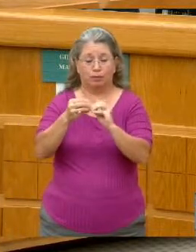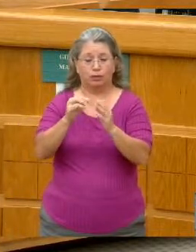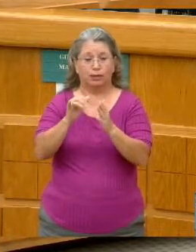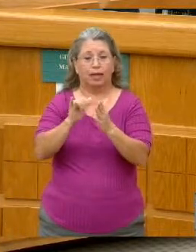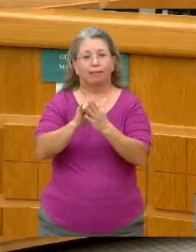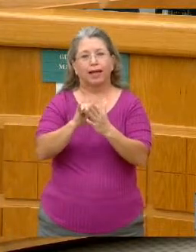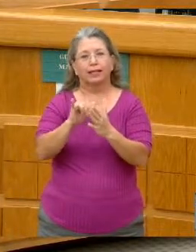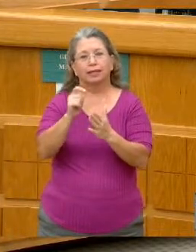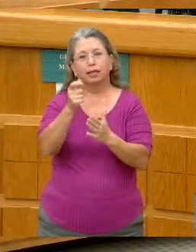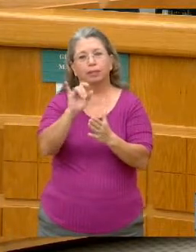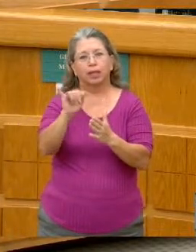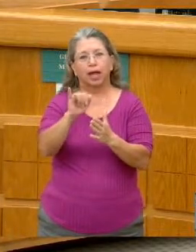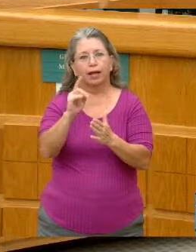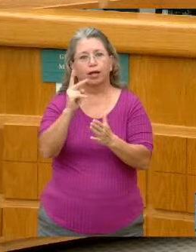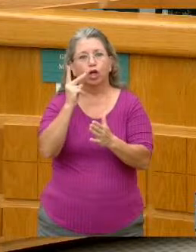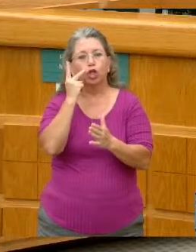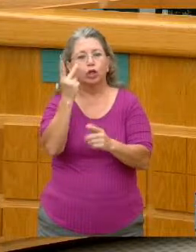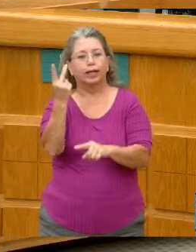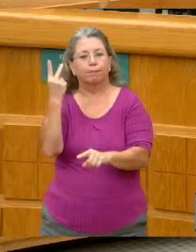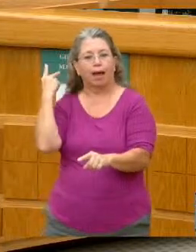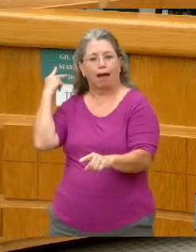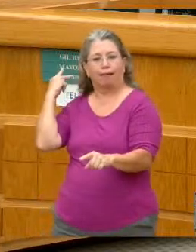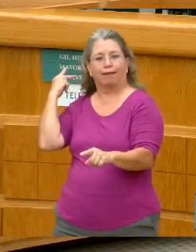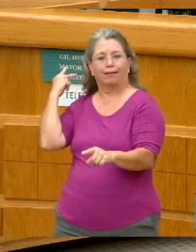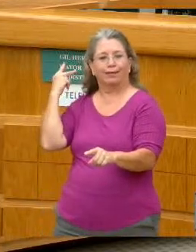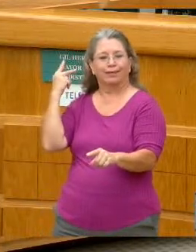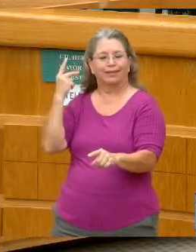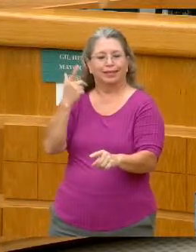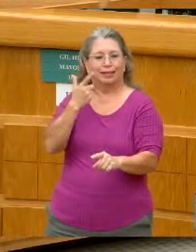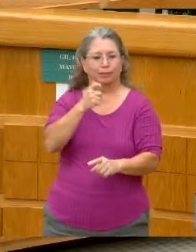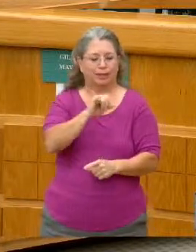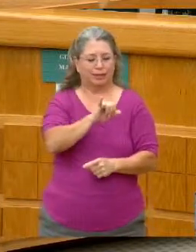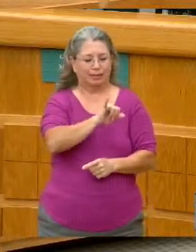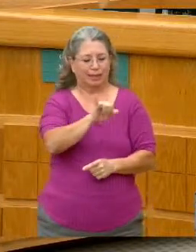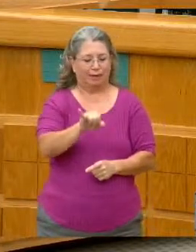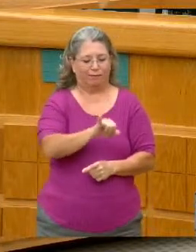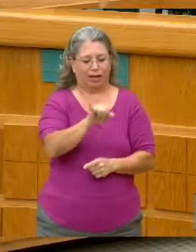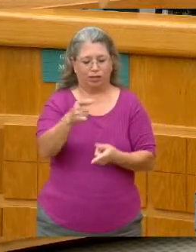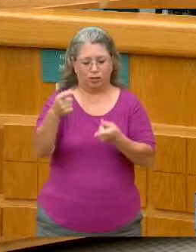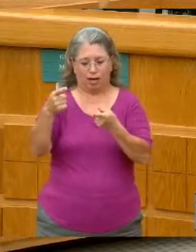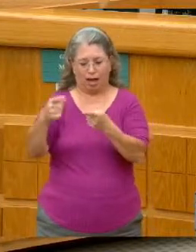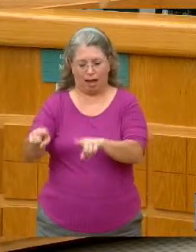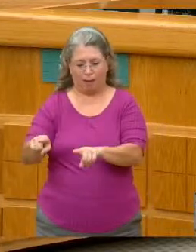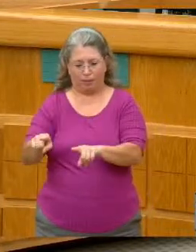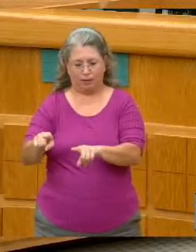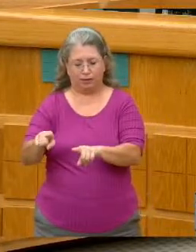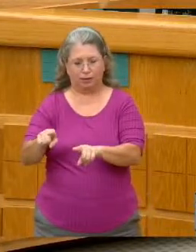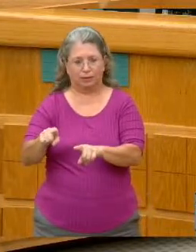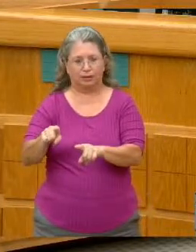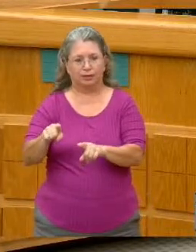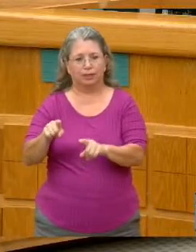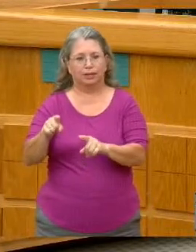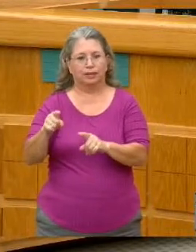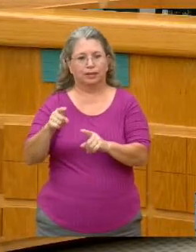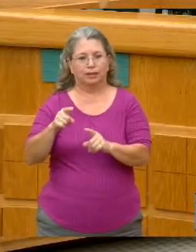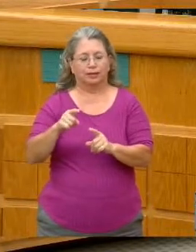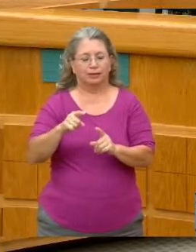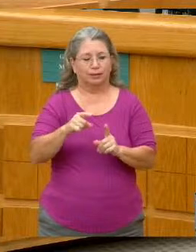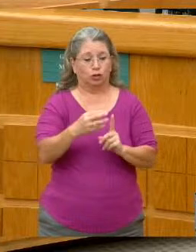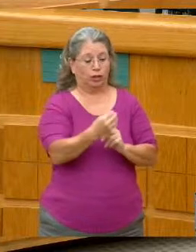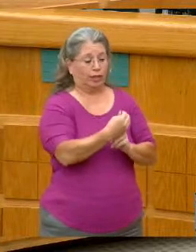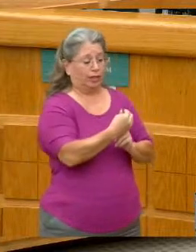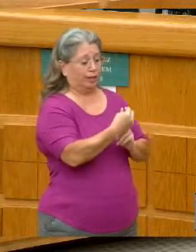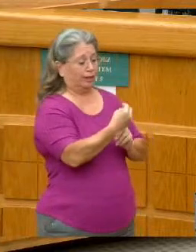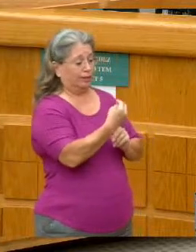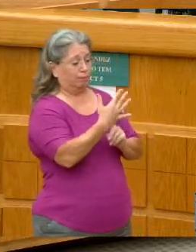infections. Infections happen 5 days usually before you become symptomatic. And once you're symptomatic, it's usually a few more days